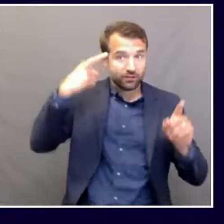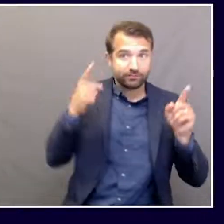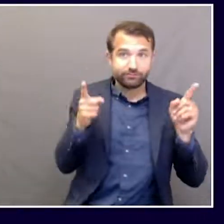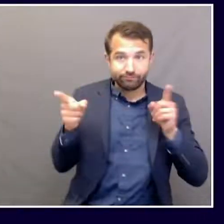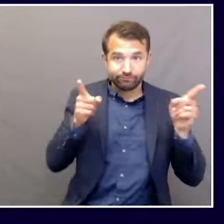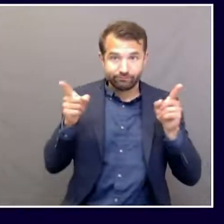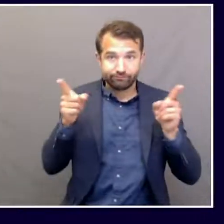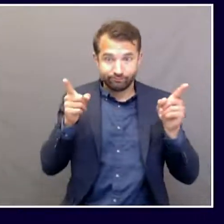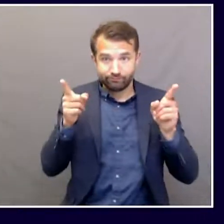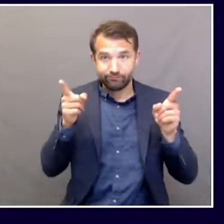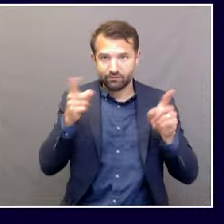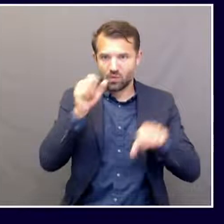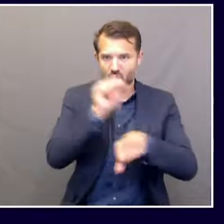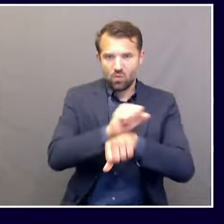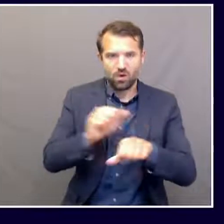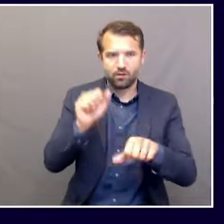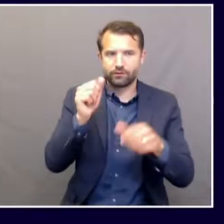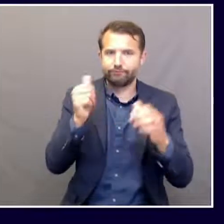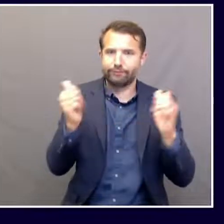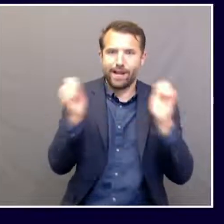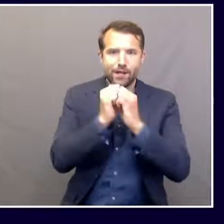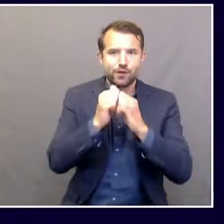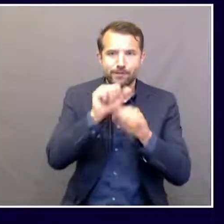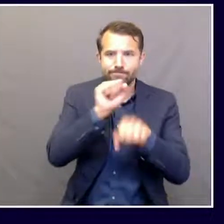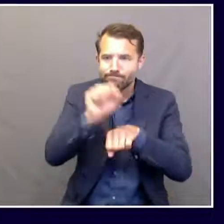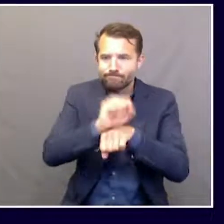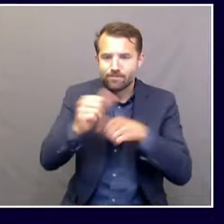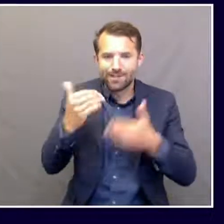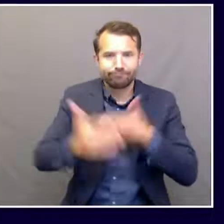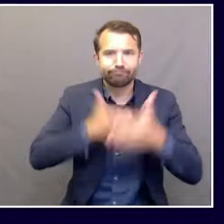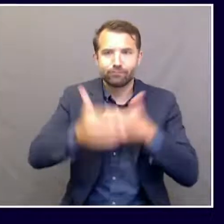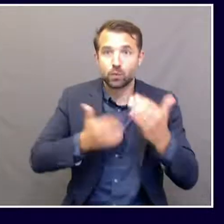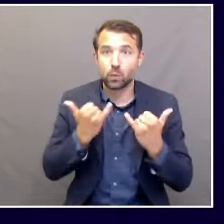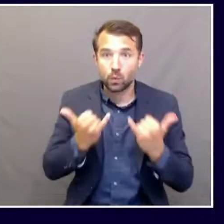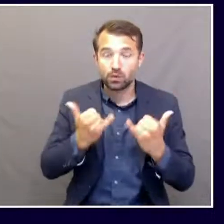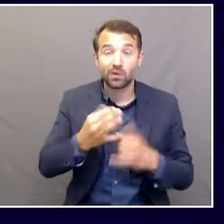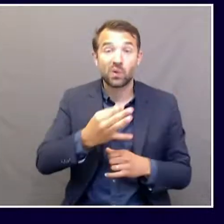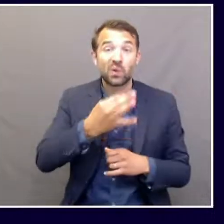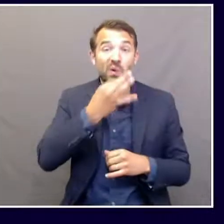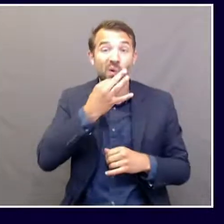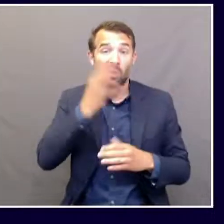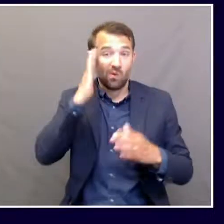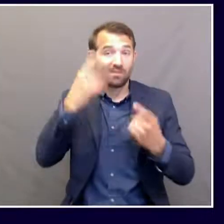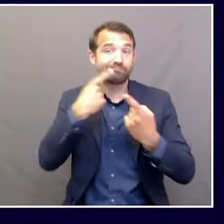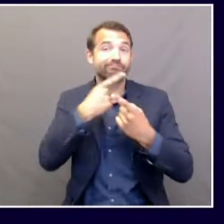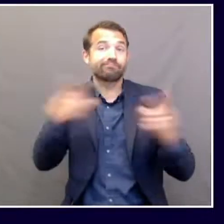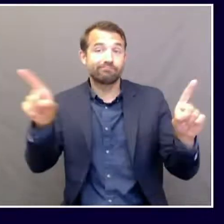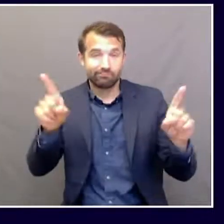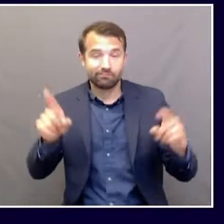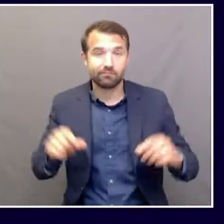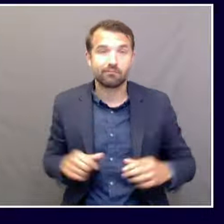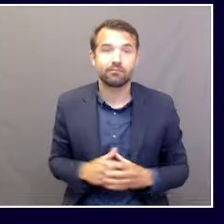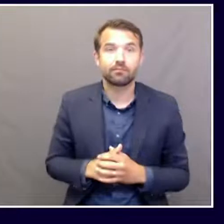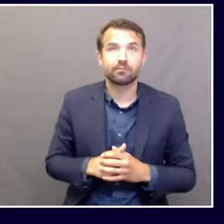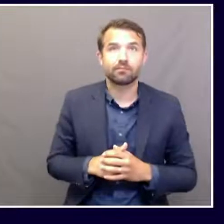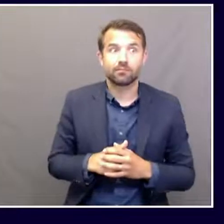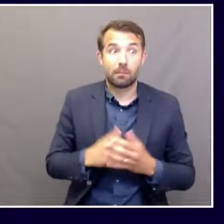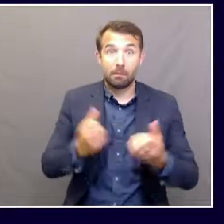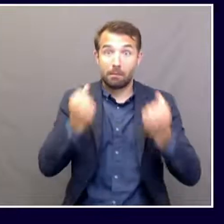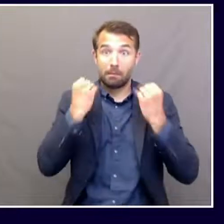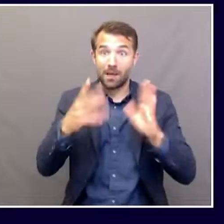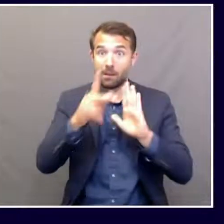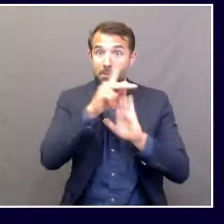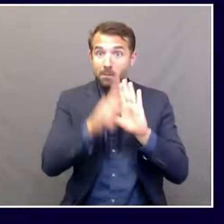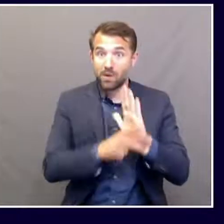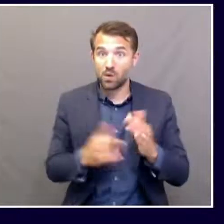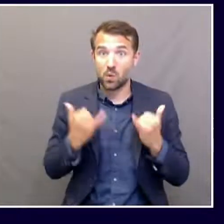about the public health protocols that have posed challenges to schools bringing